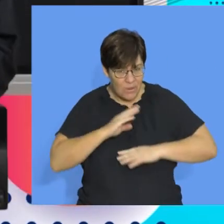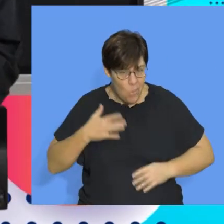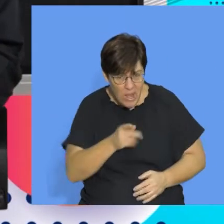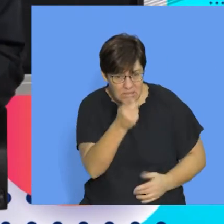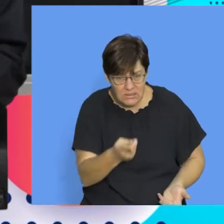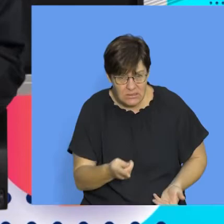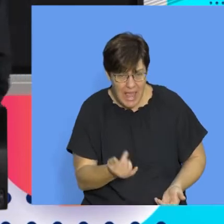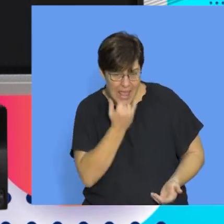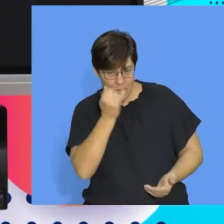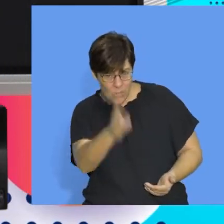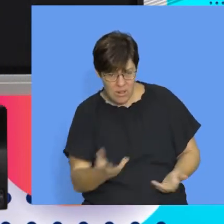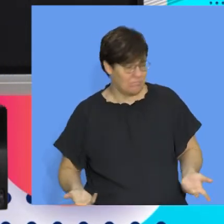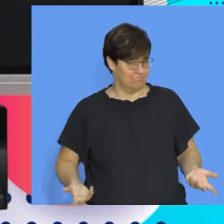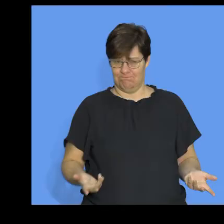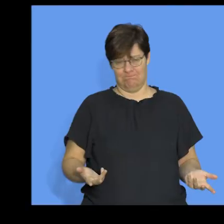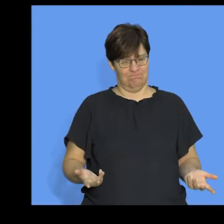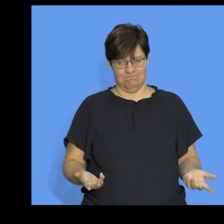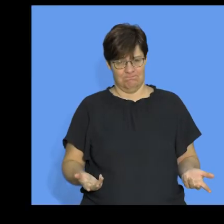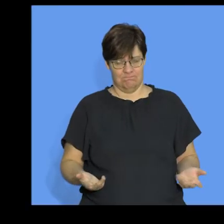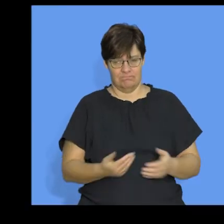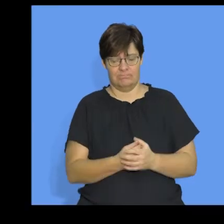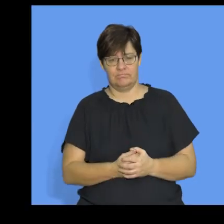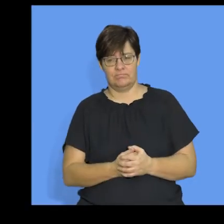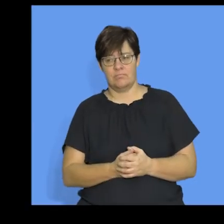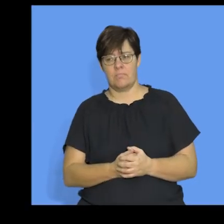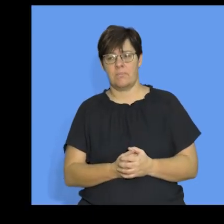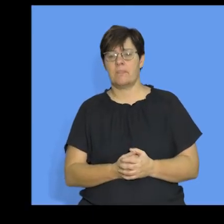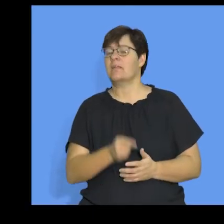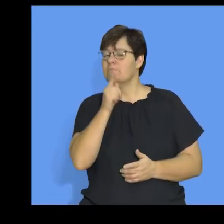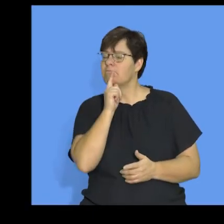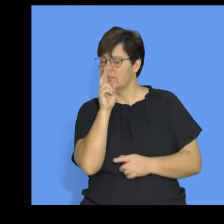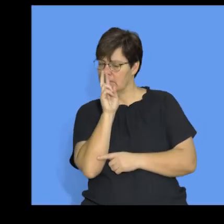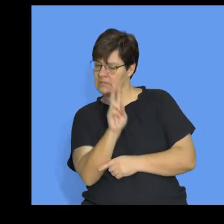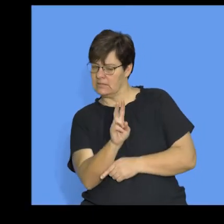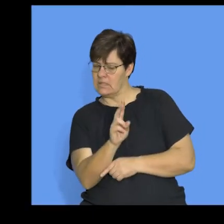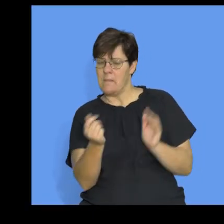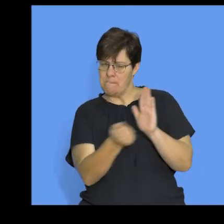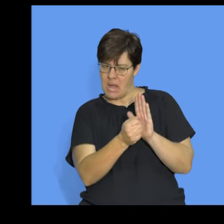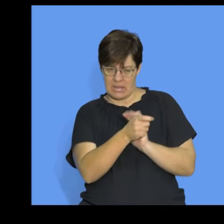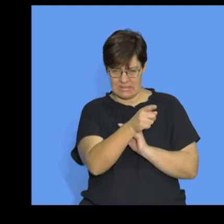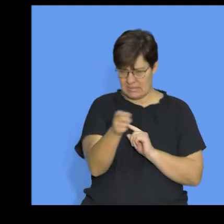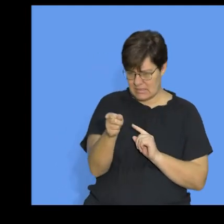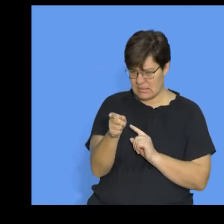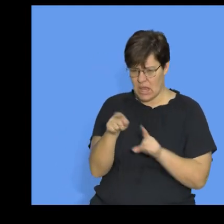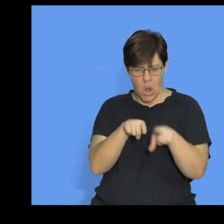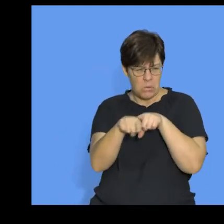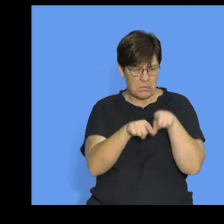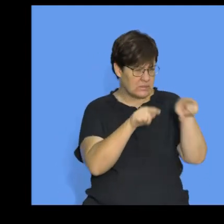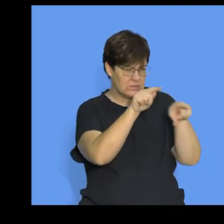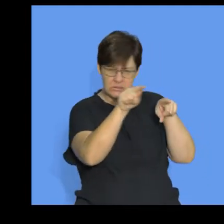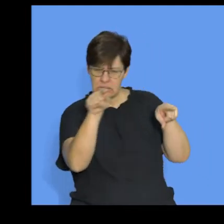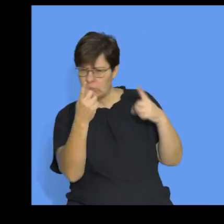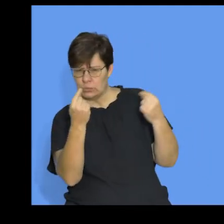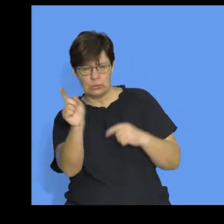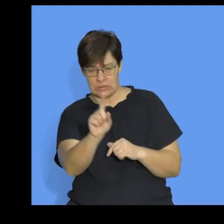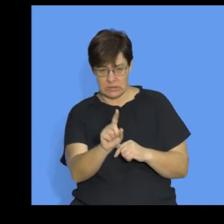Certainly not. Right? He must assess the market and competitors to determine if he